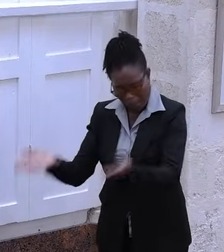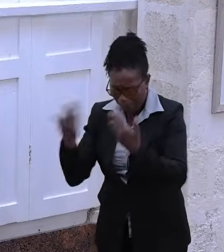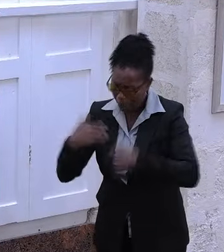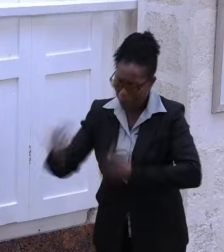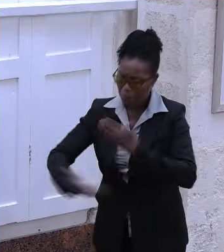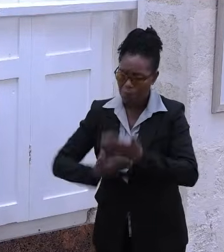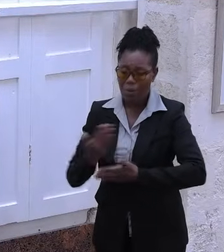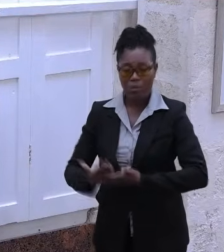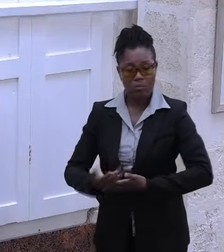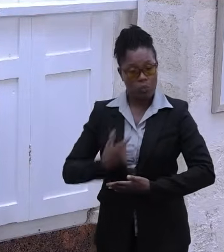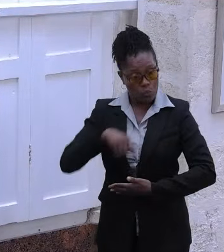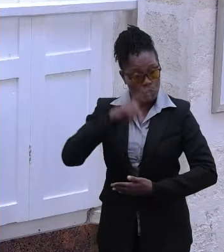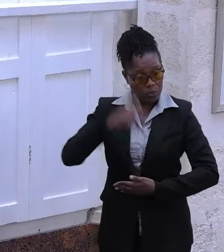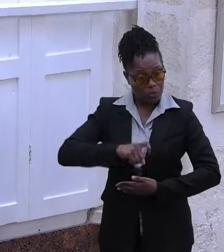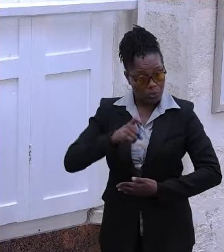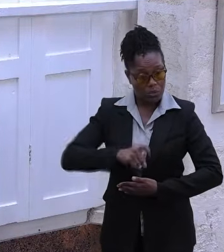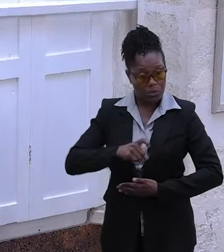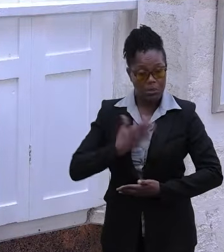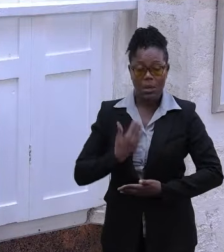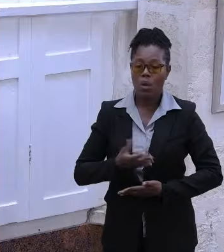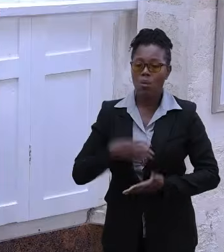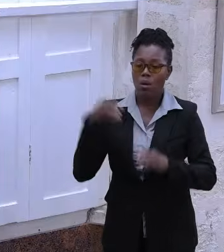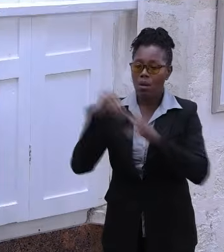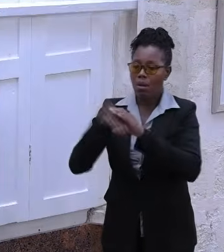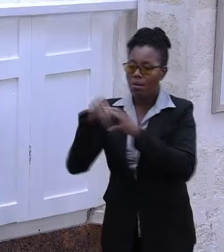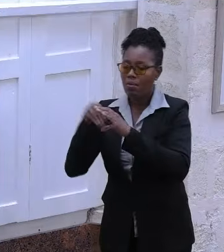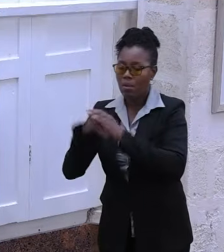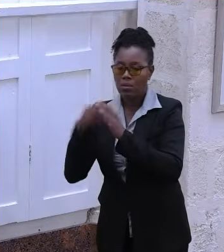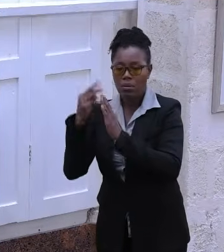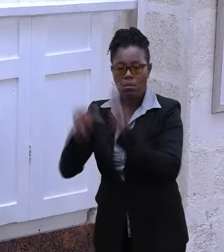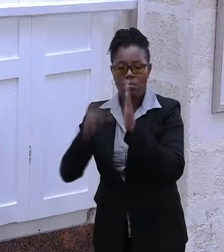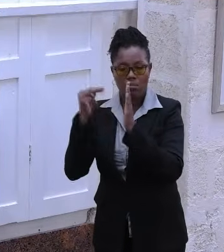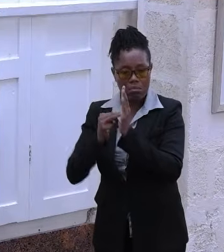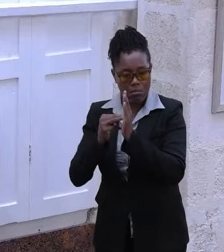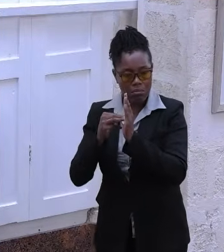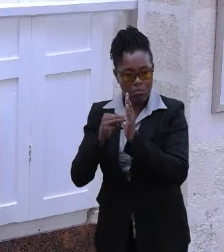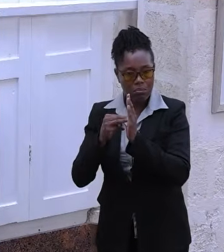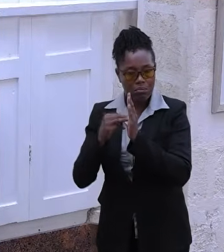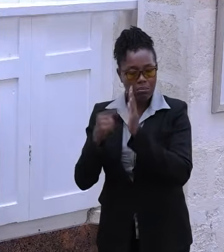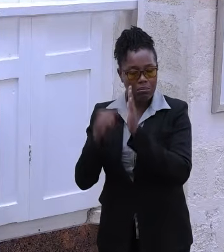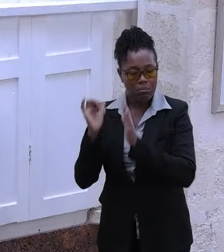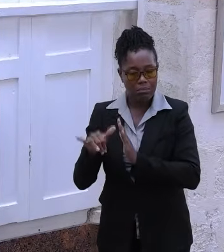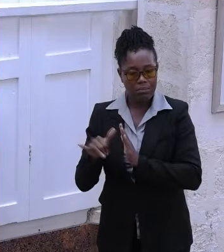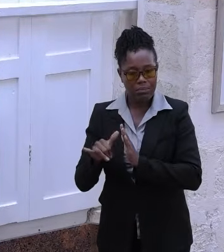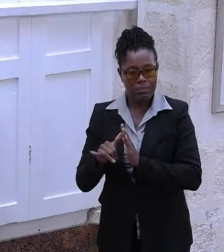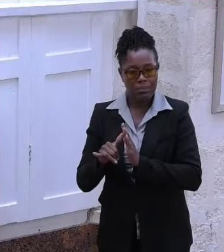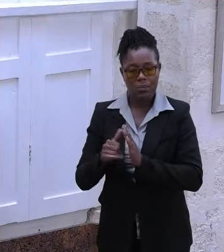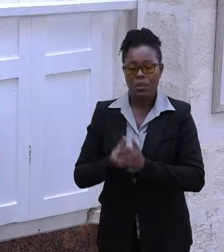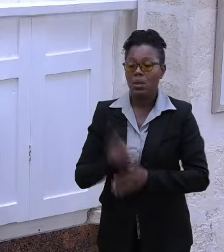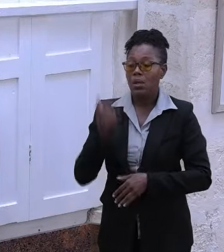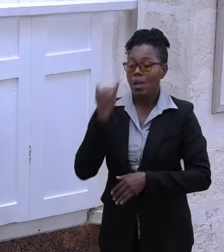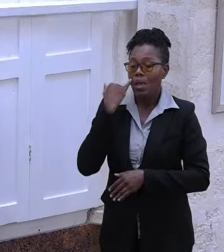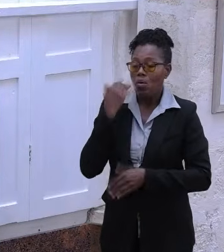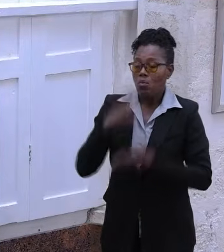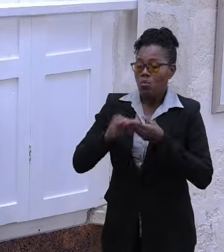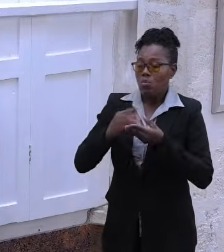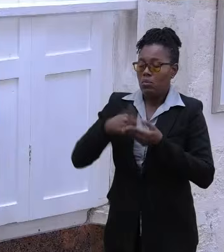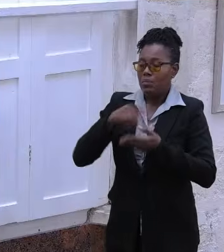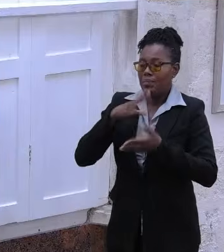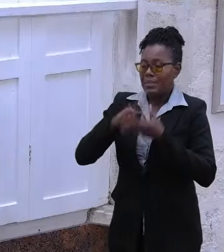ought to, because that is what our investment model portends. And if we are going to be saying that